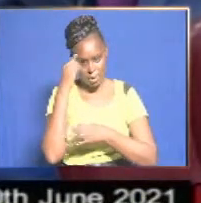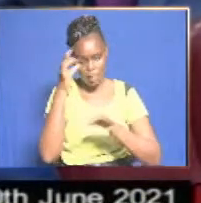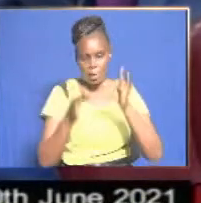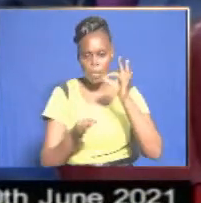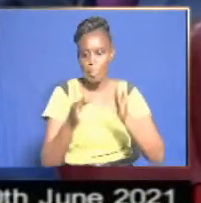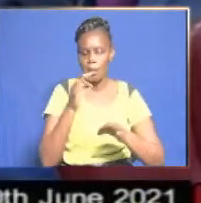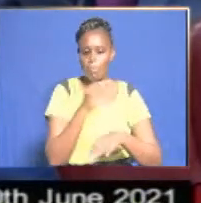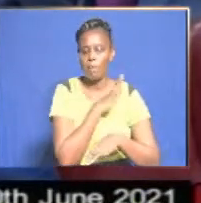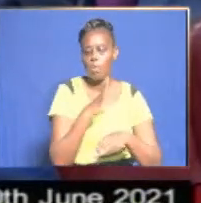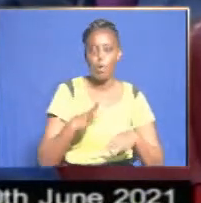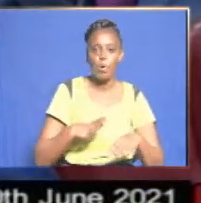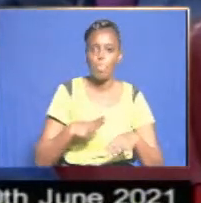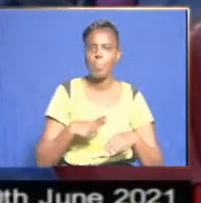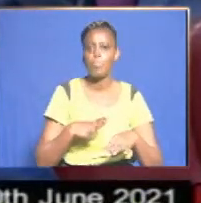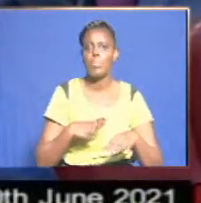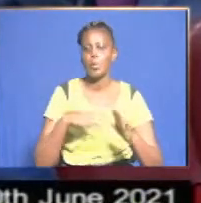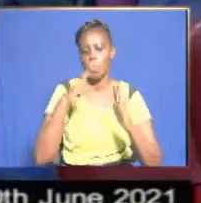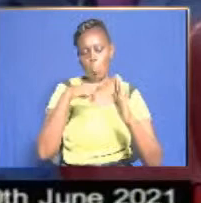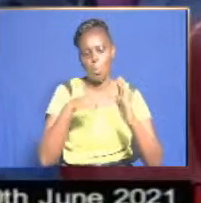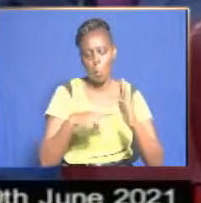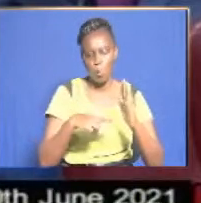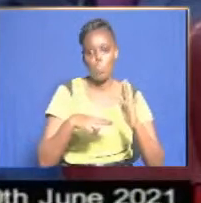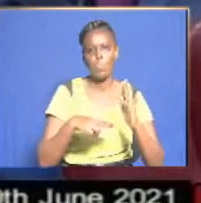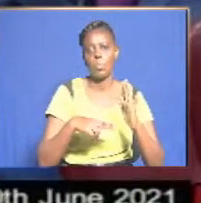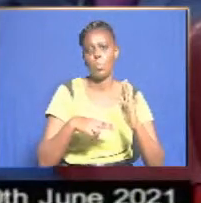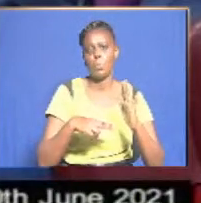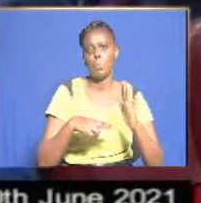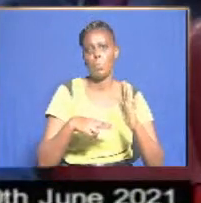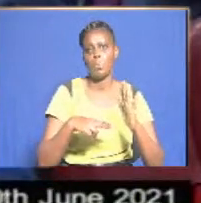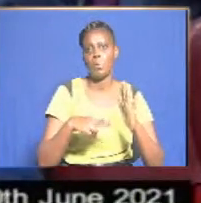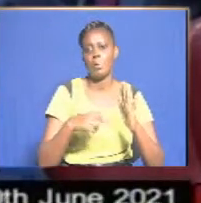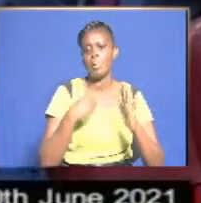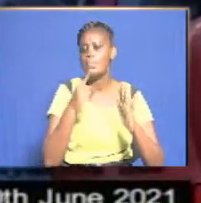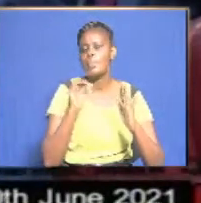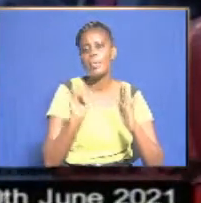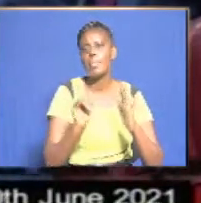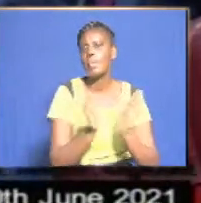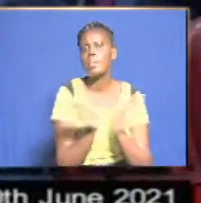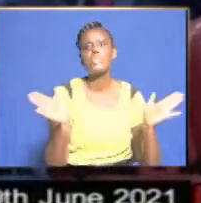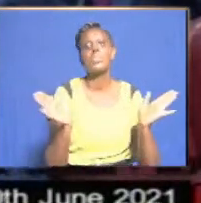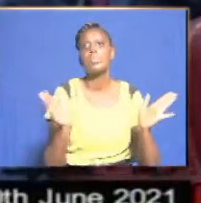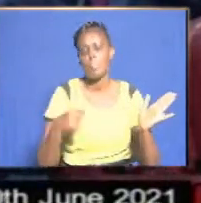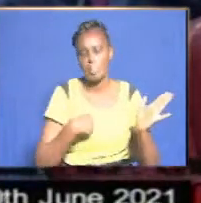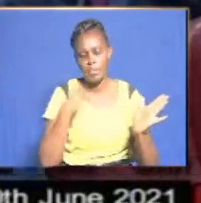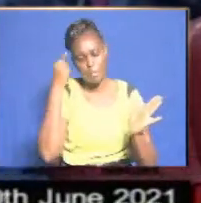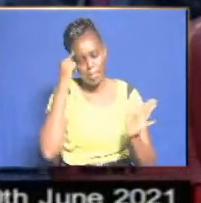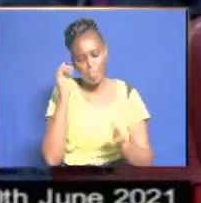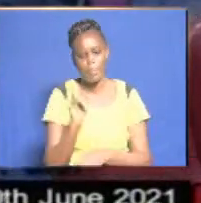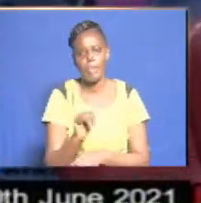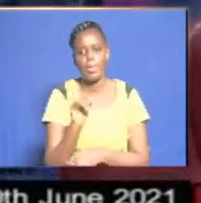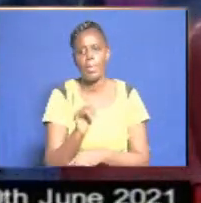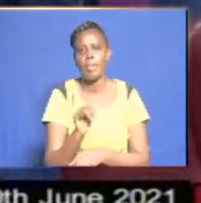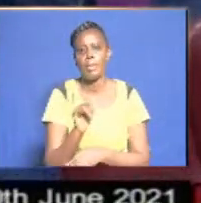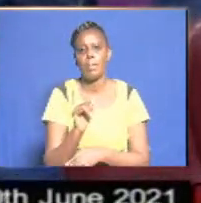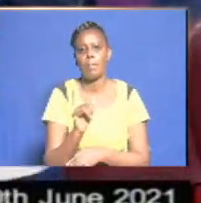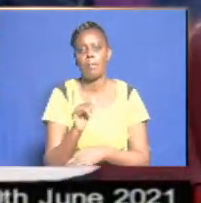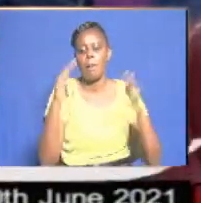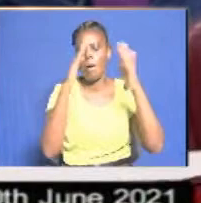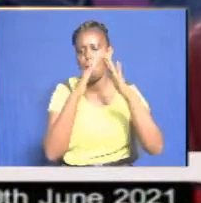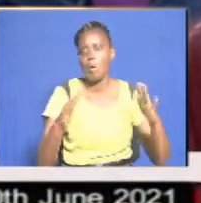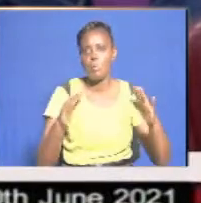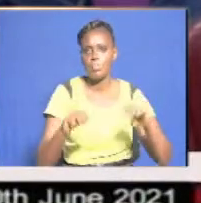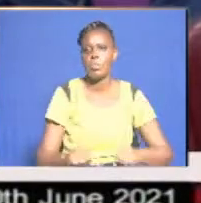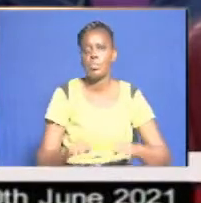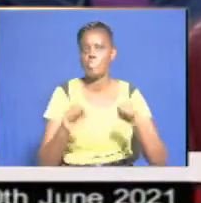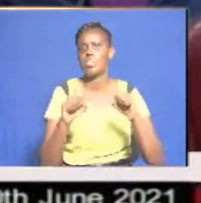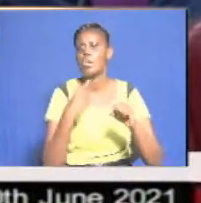if the committee at least looked into the matter instead of generalizing and saying that I think, in this House, the Chair